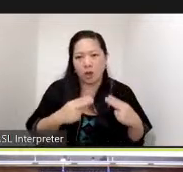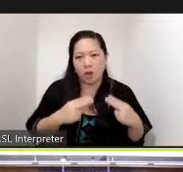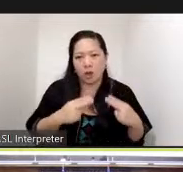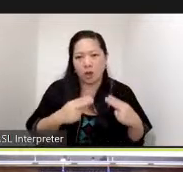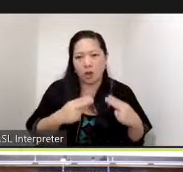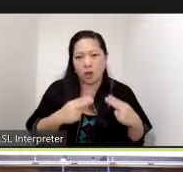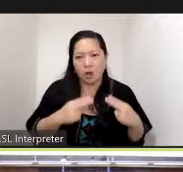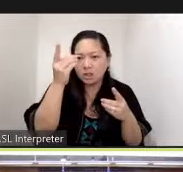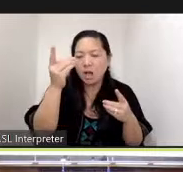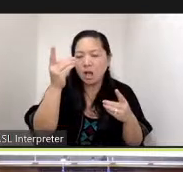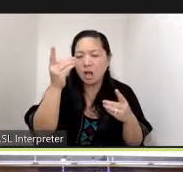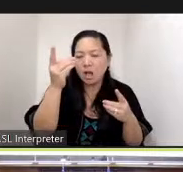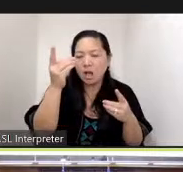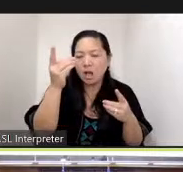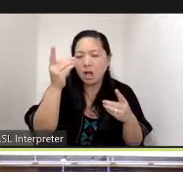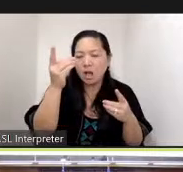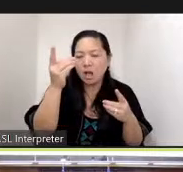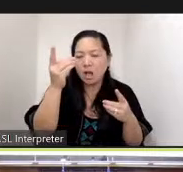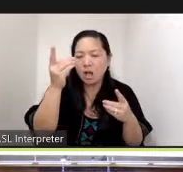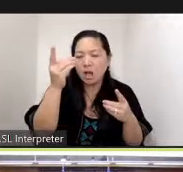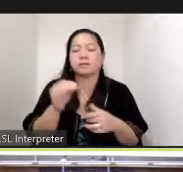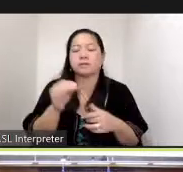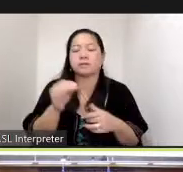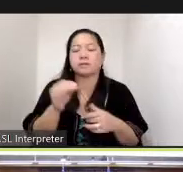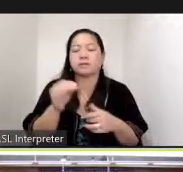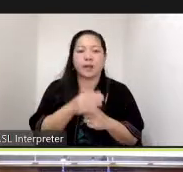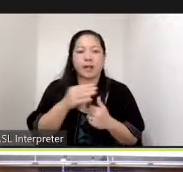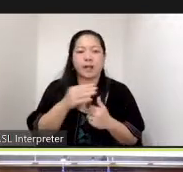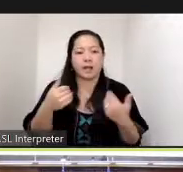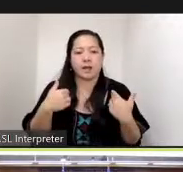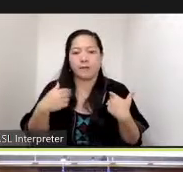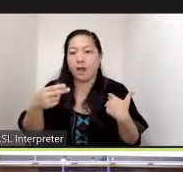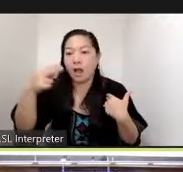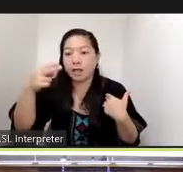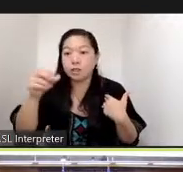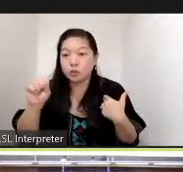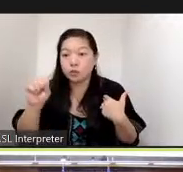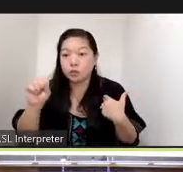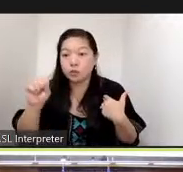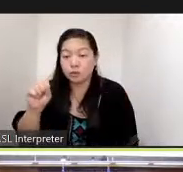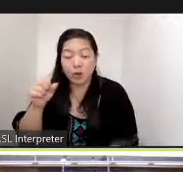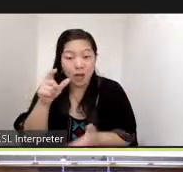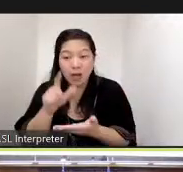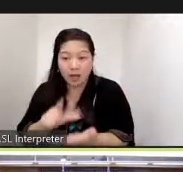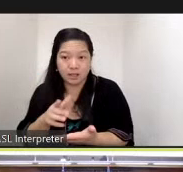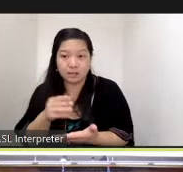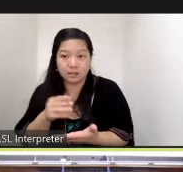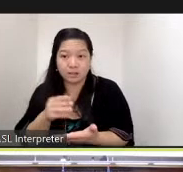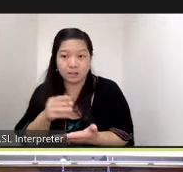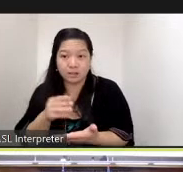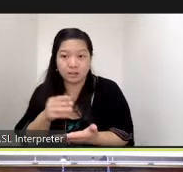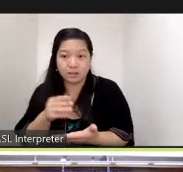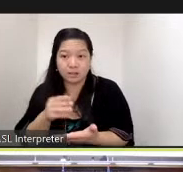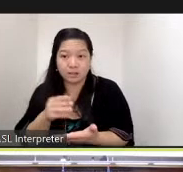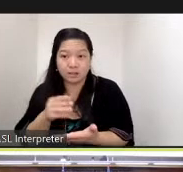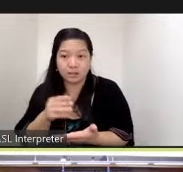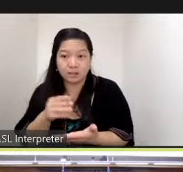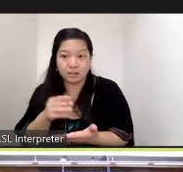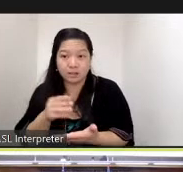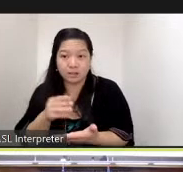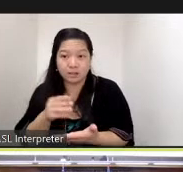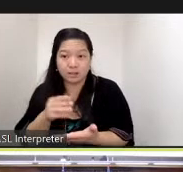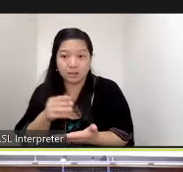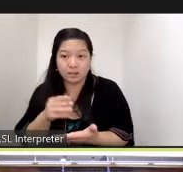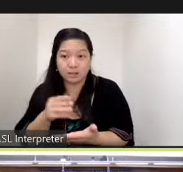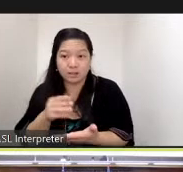of high proportions of high school or less among the deaths. And we also were able to code the occupational and